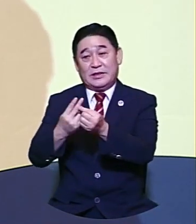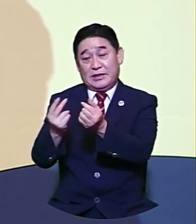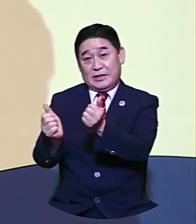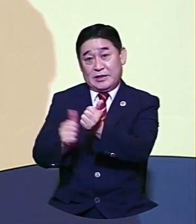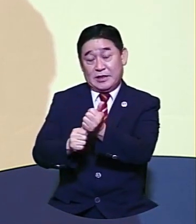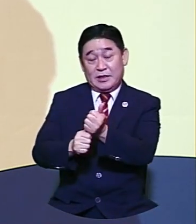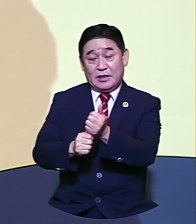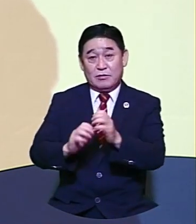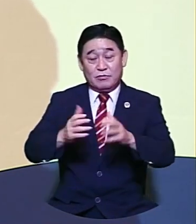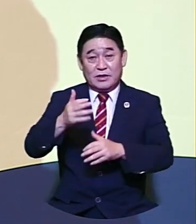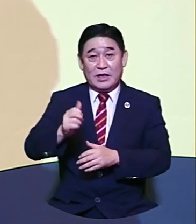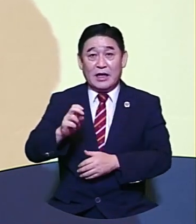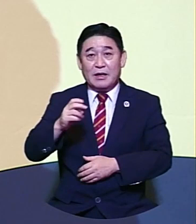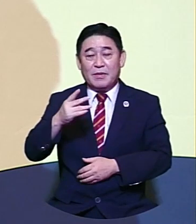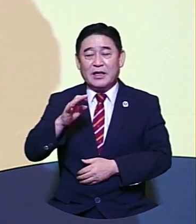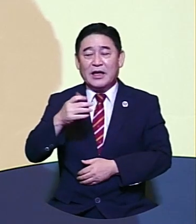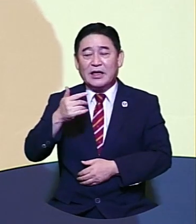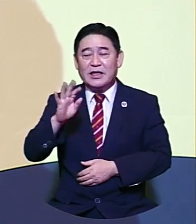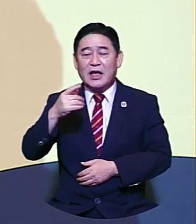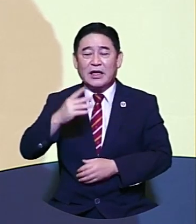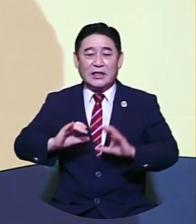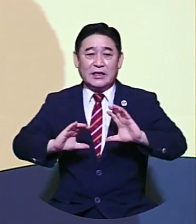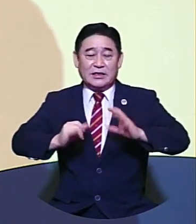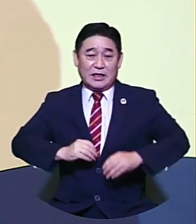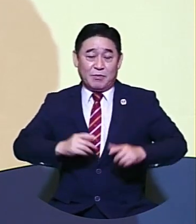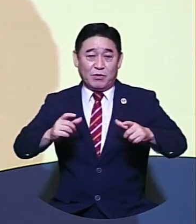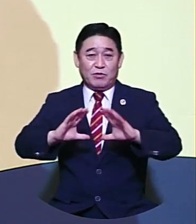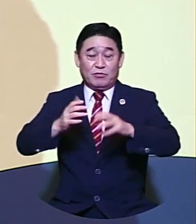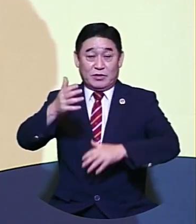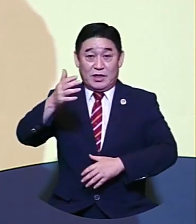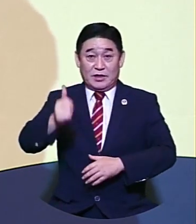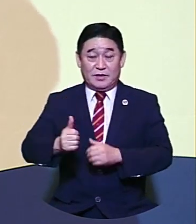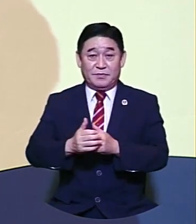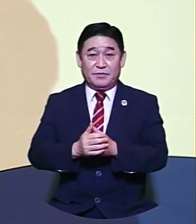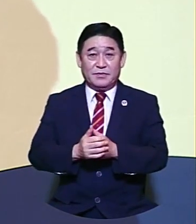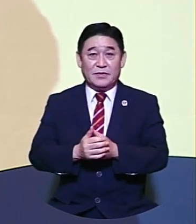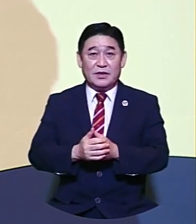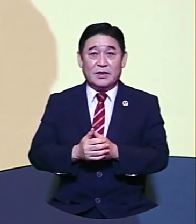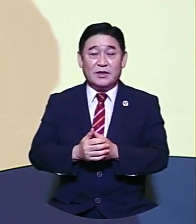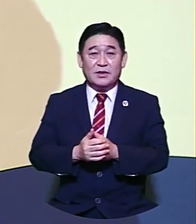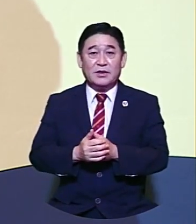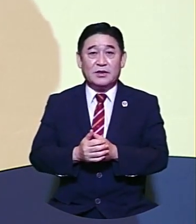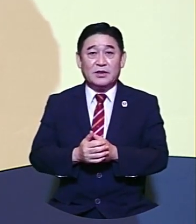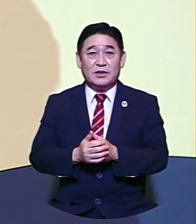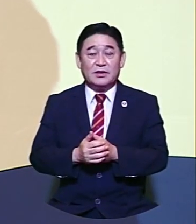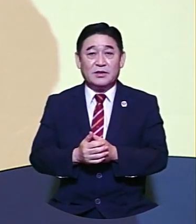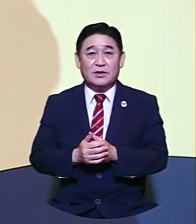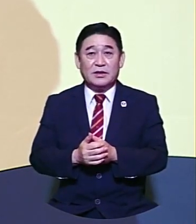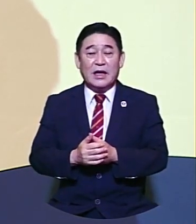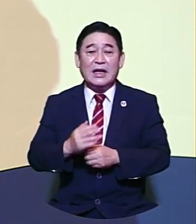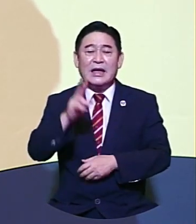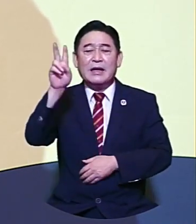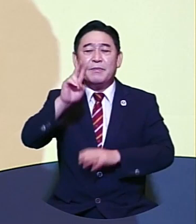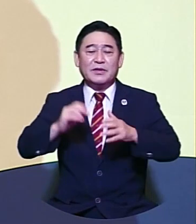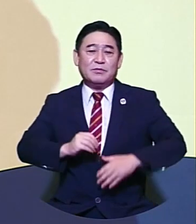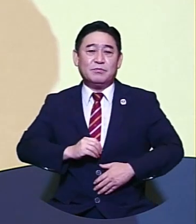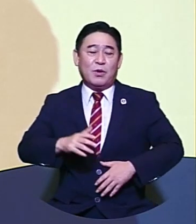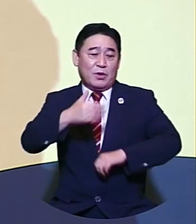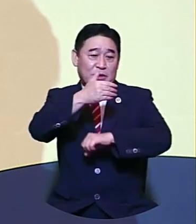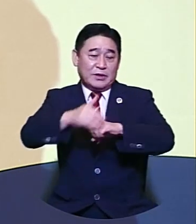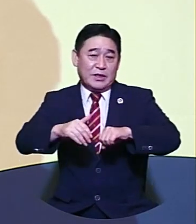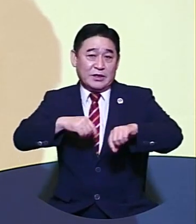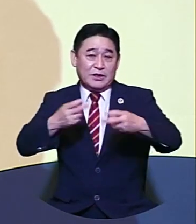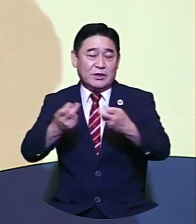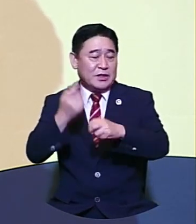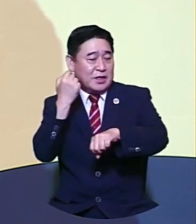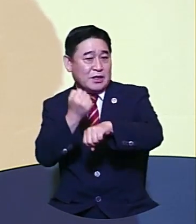session, Director General Cho Young-moo, Director Myra Neira of WHO, Director Chunti Mai Oain of Vietnamese